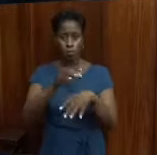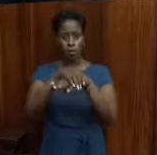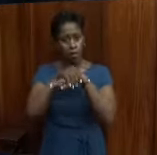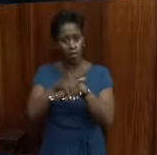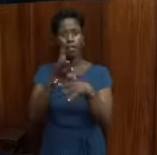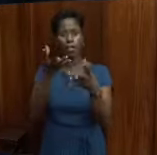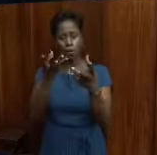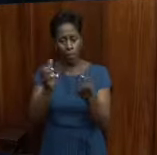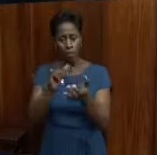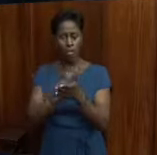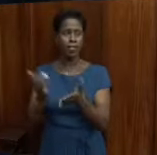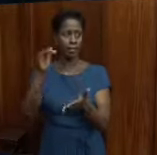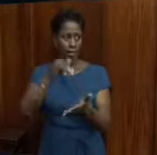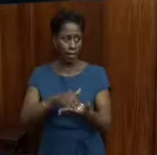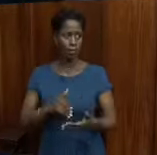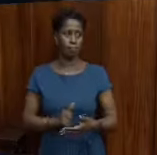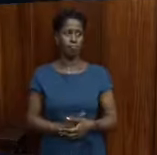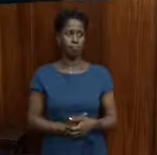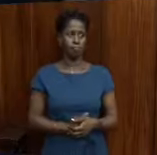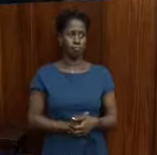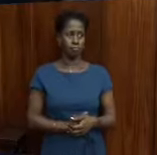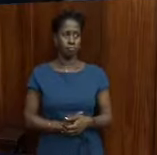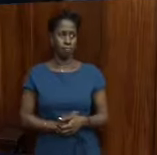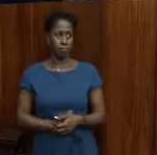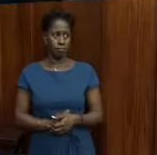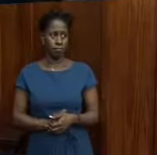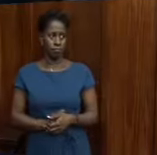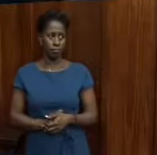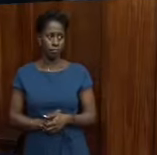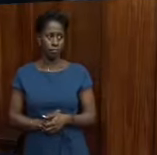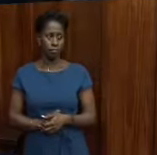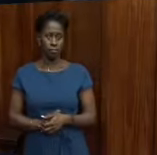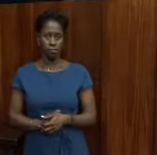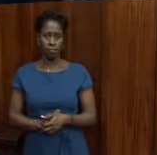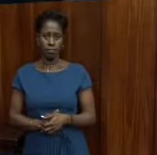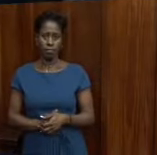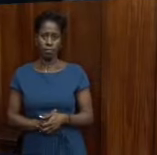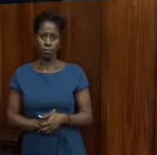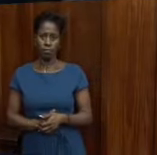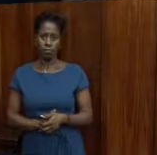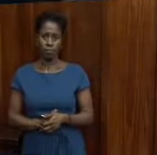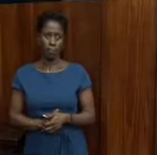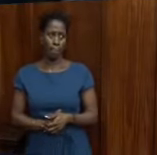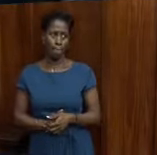the $4 million guarantee promise, but not honoured,